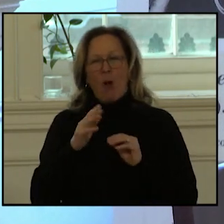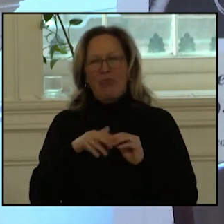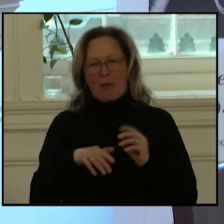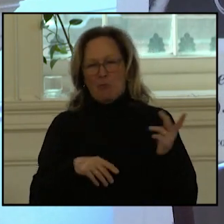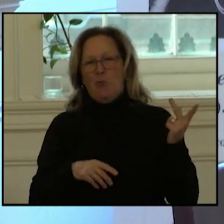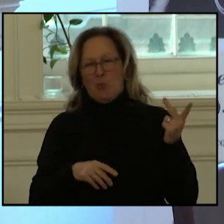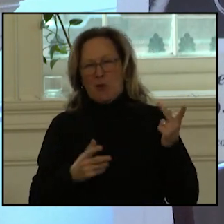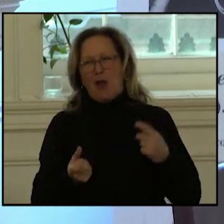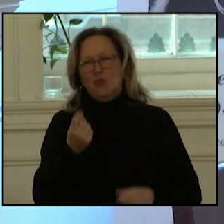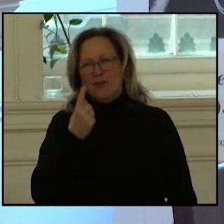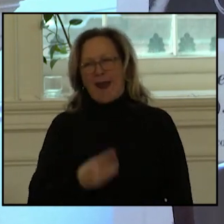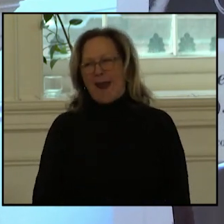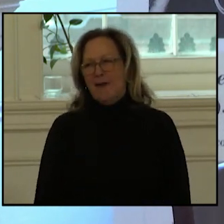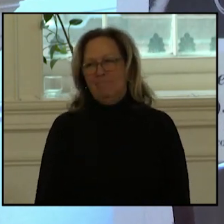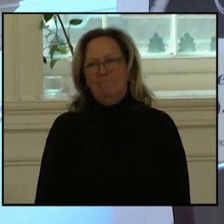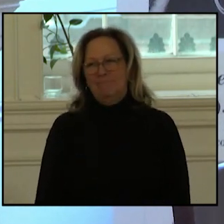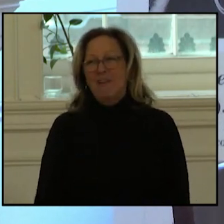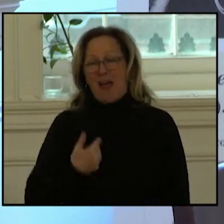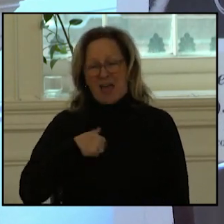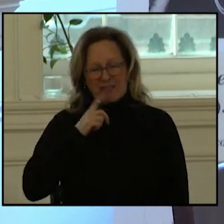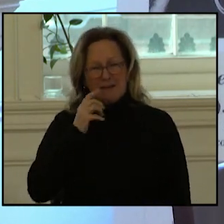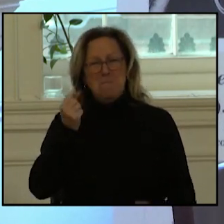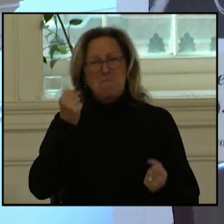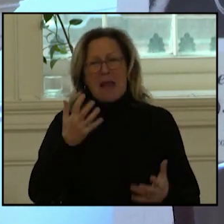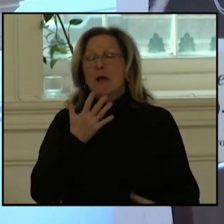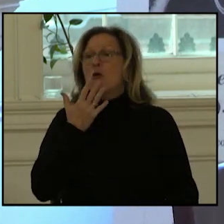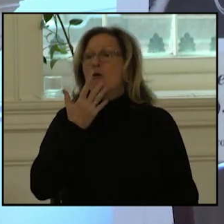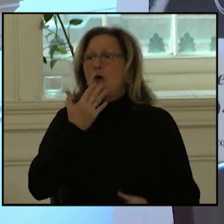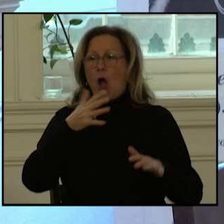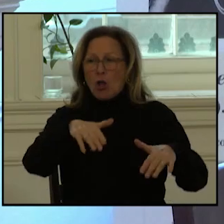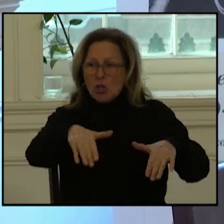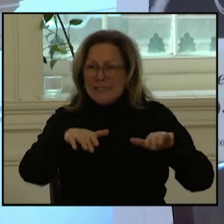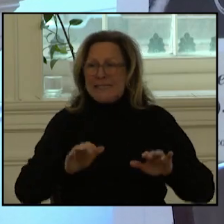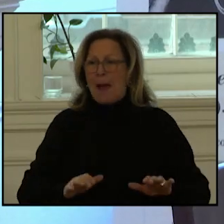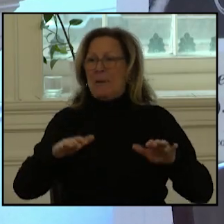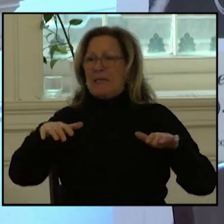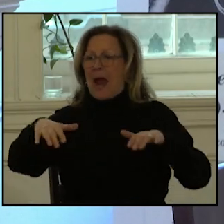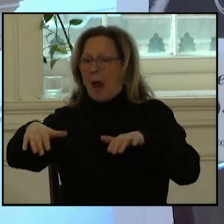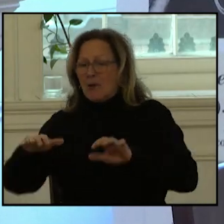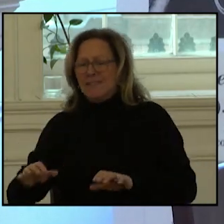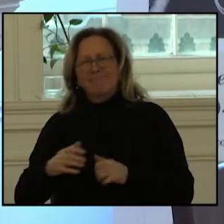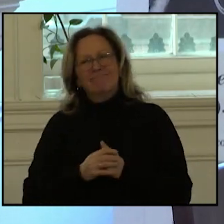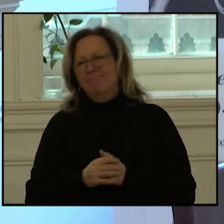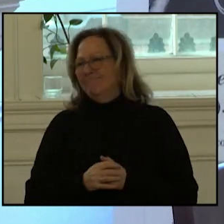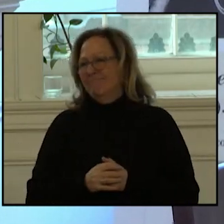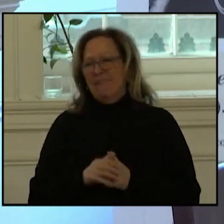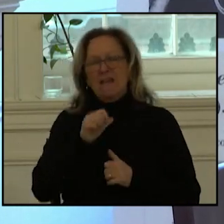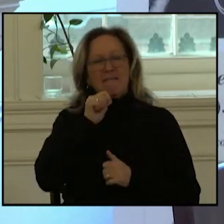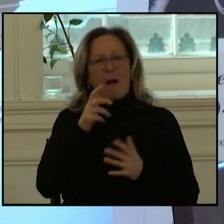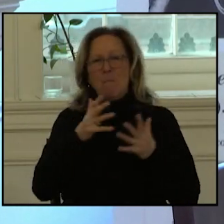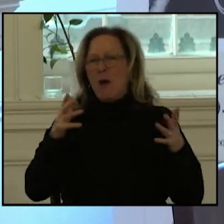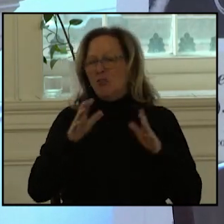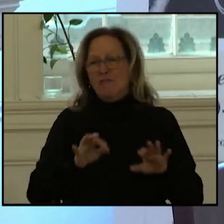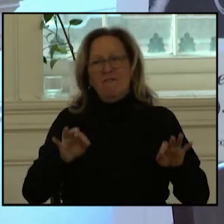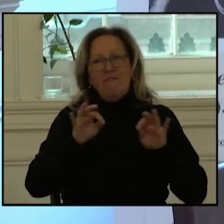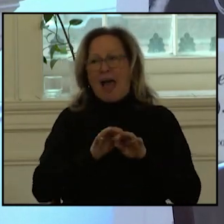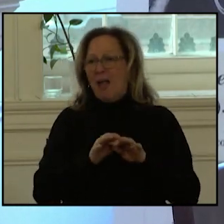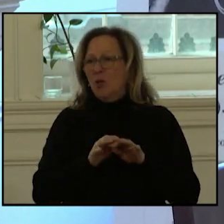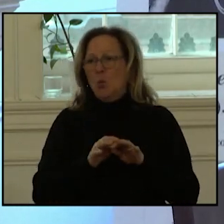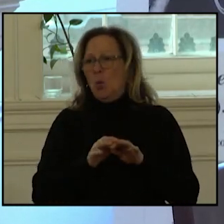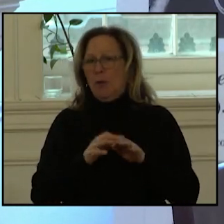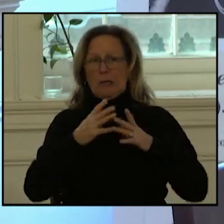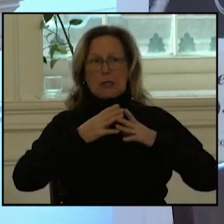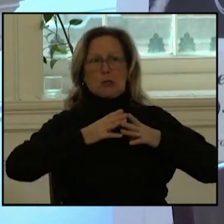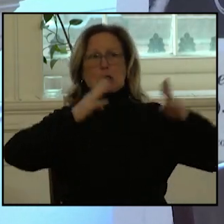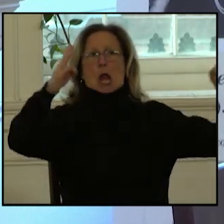think a lot of the colored cemeteries of a past time, there was not as much value in people of color in general,